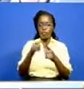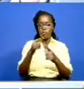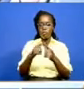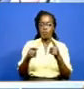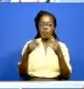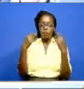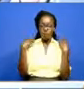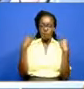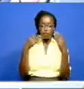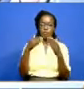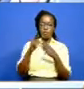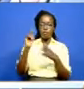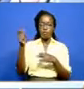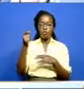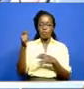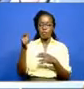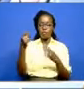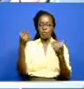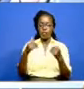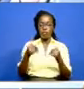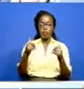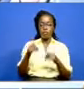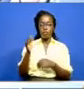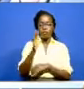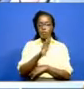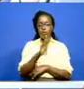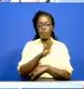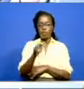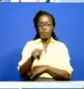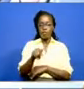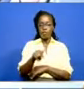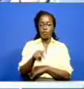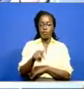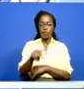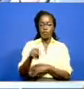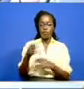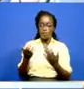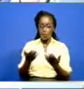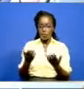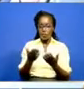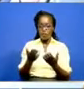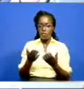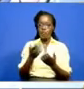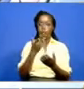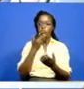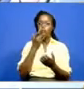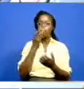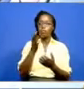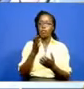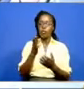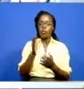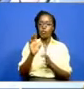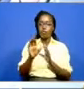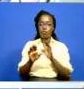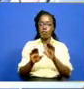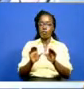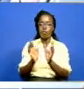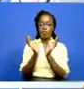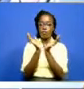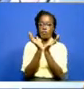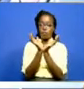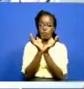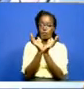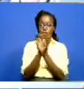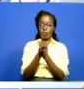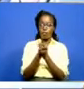against Kenya, which was to be played this afternoon at the Nyayo National Stadium following the death of Tanzania President John